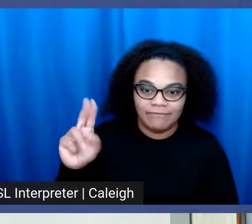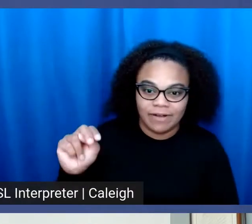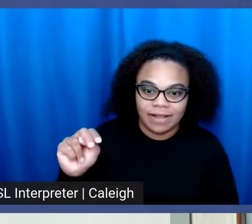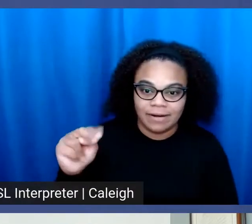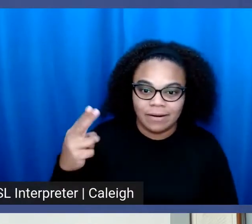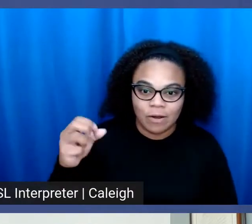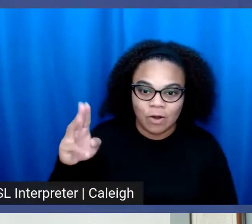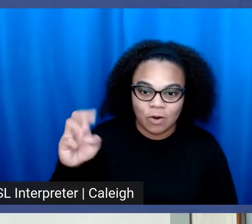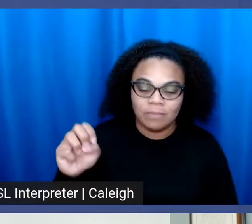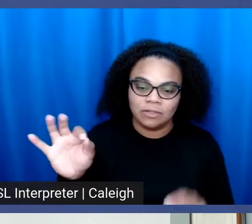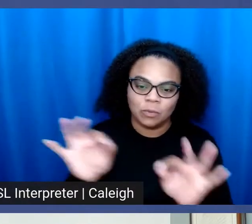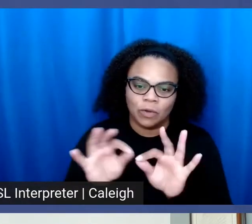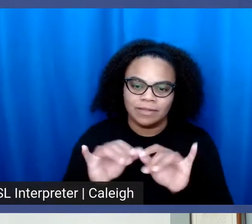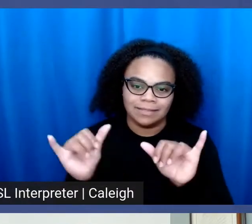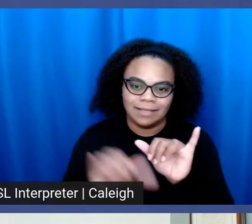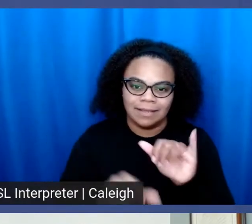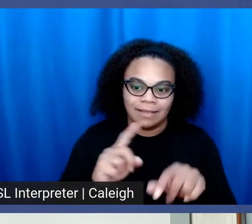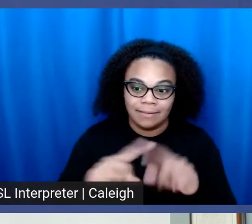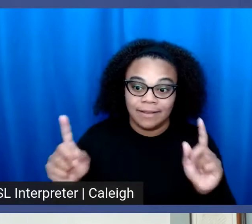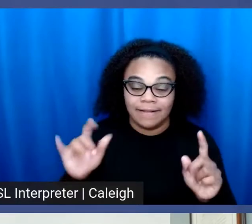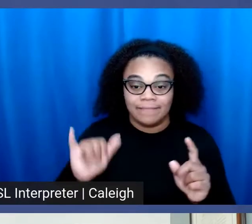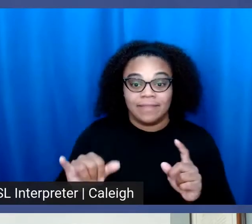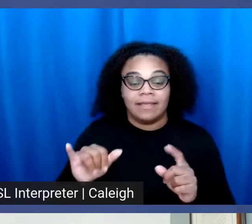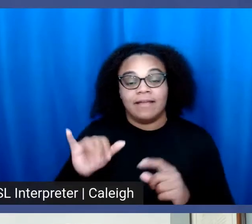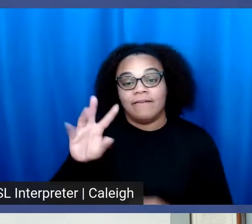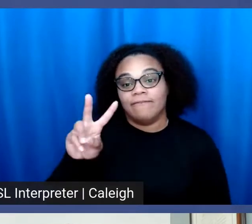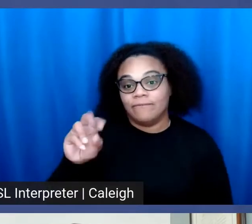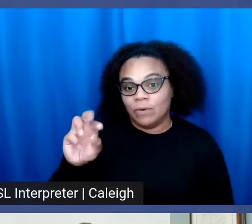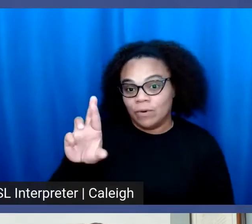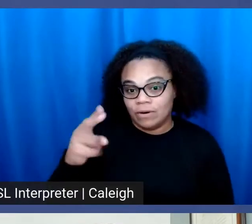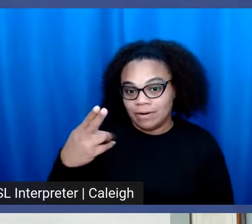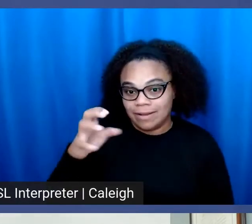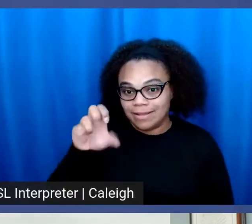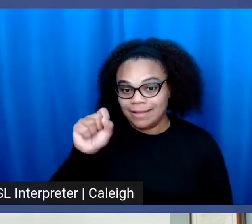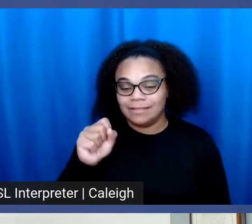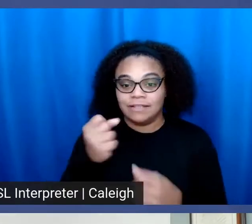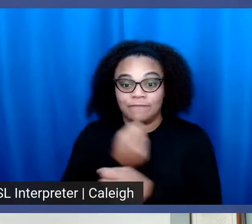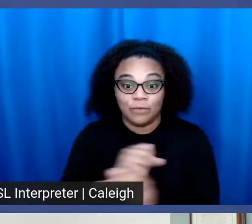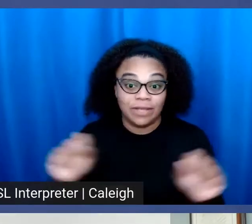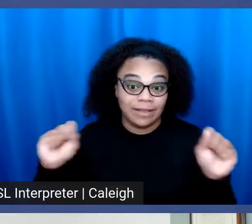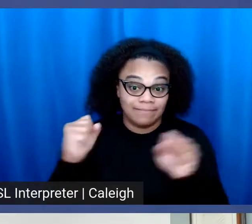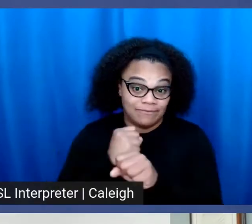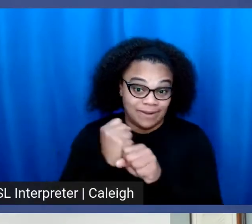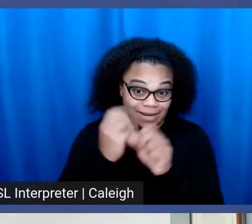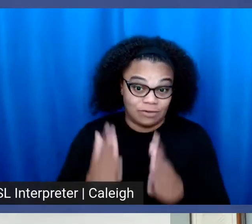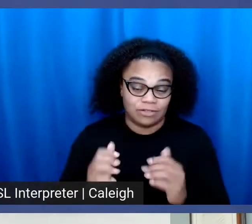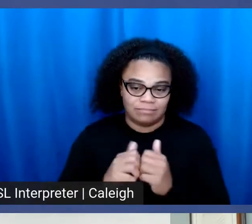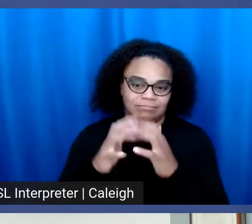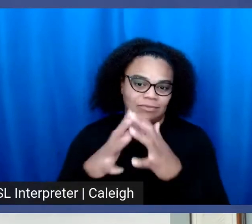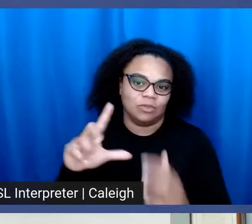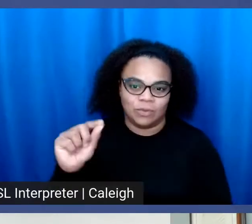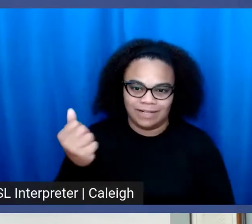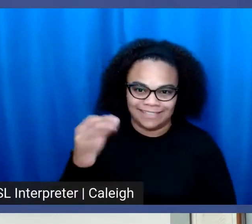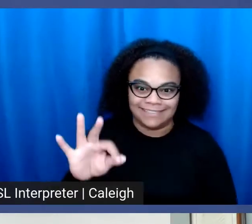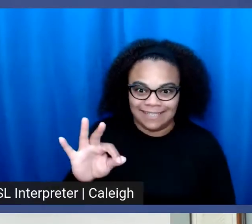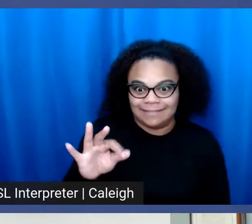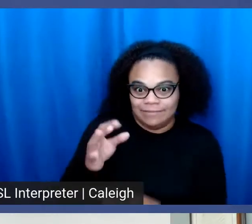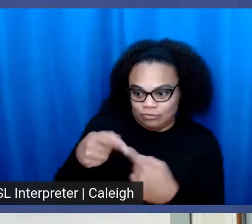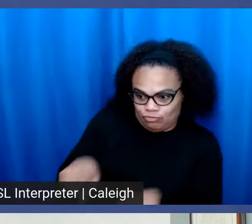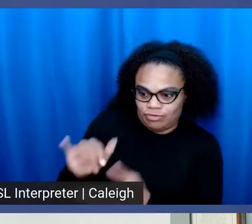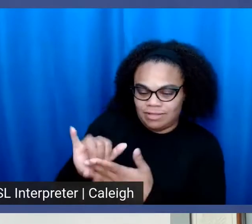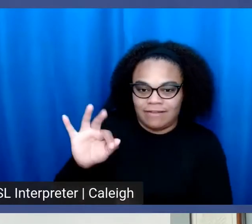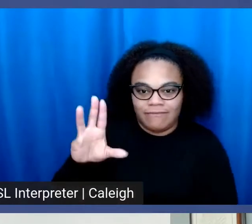any event, the North Hundred and Voorhees Intellectual Freedom Fighters was established in 2019 around that Fun Home situation, and